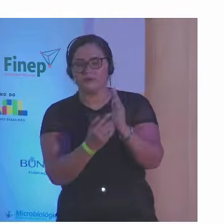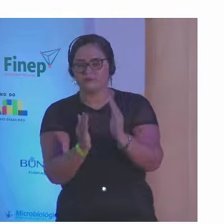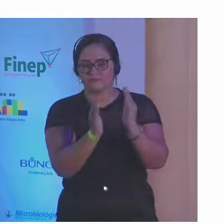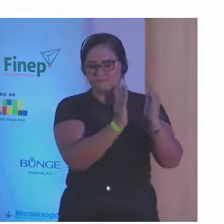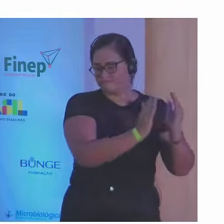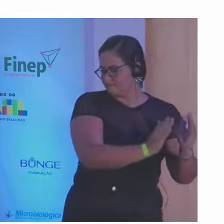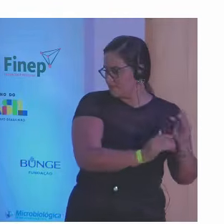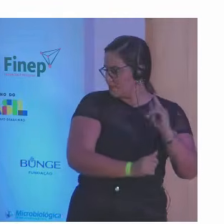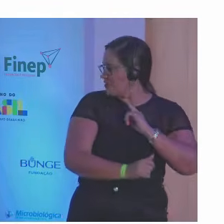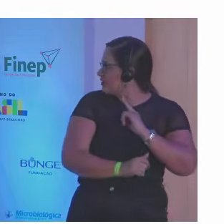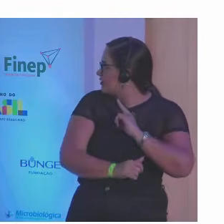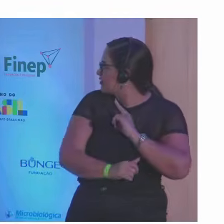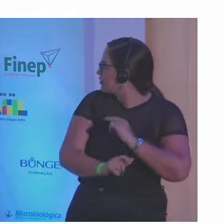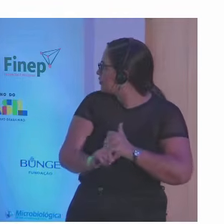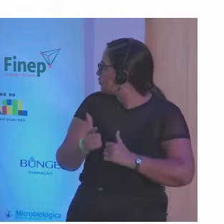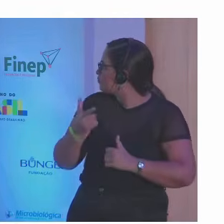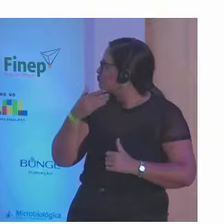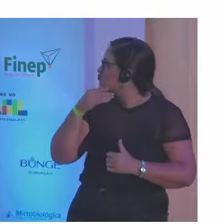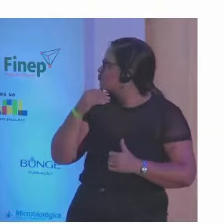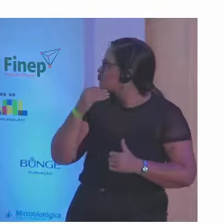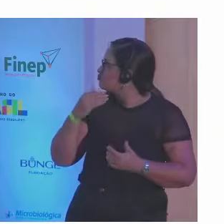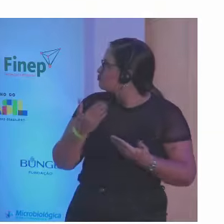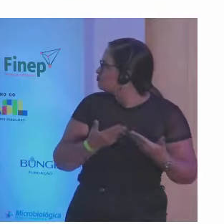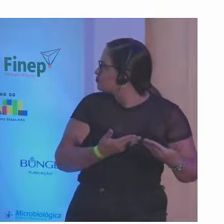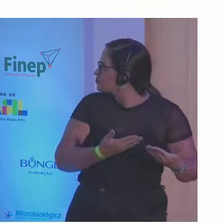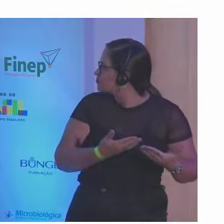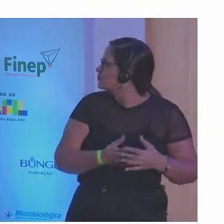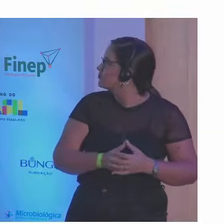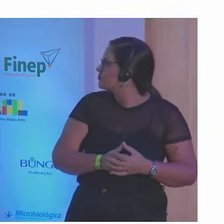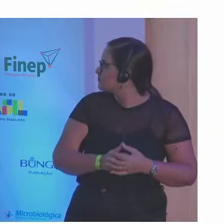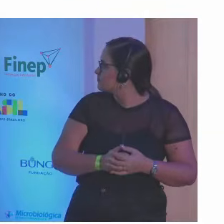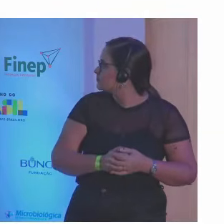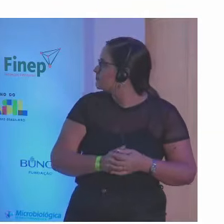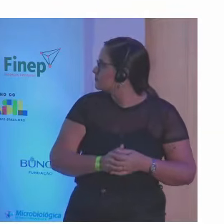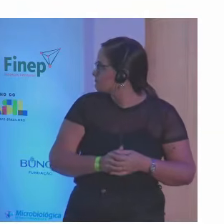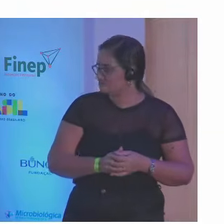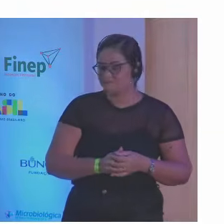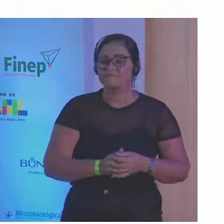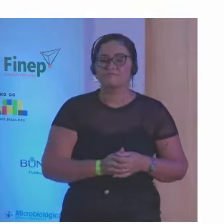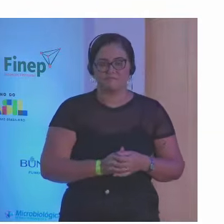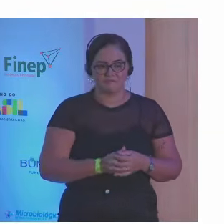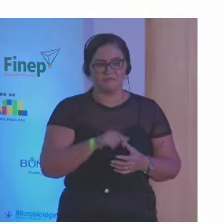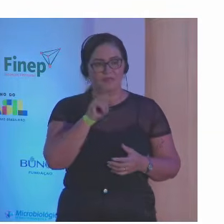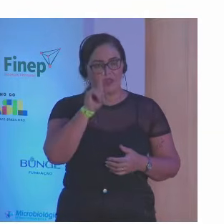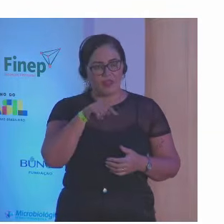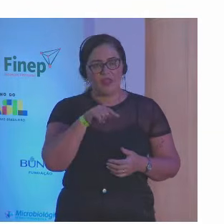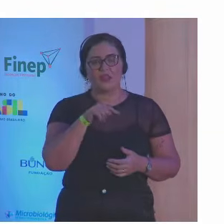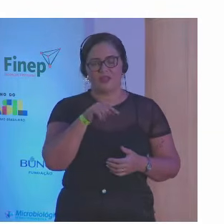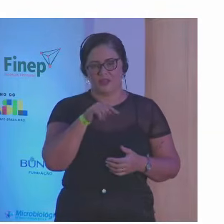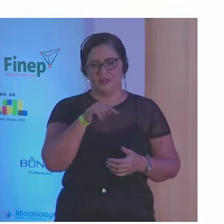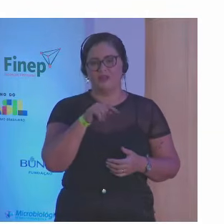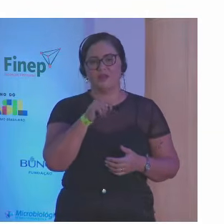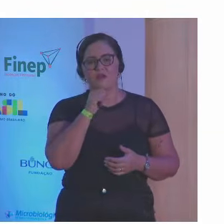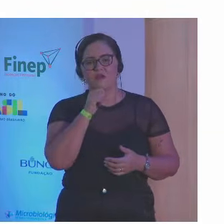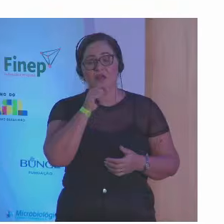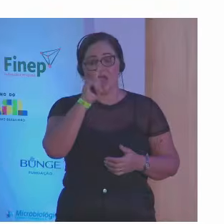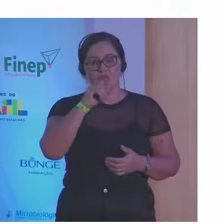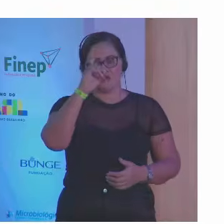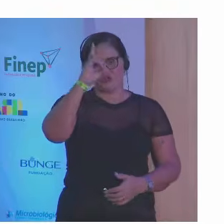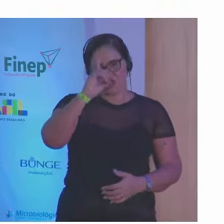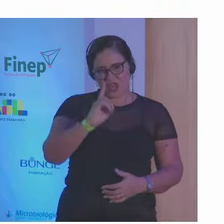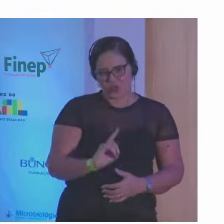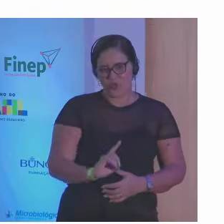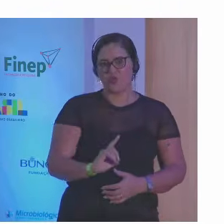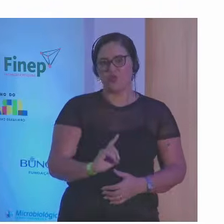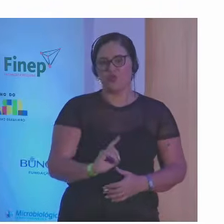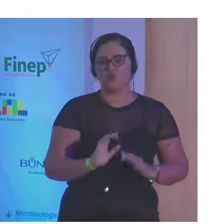Smith. He is still the chair of the scientific committee advising us for our